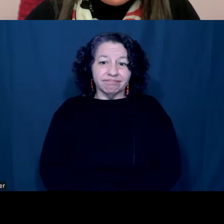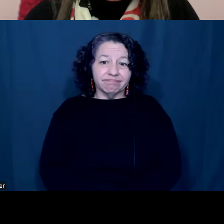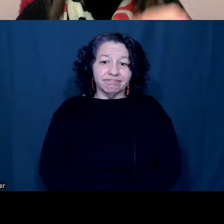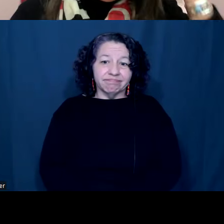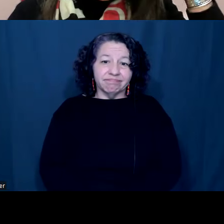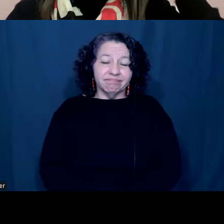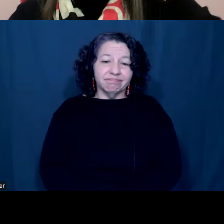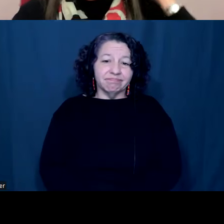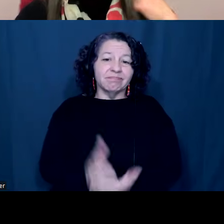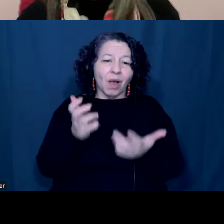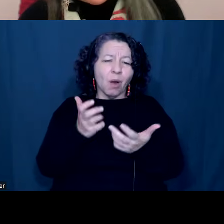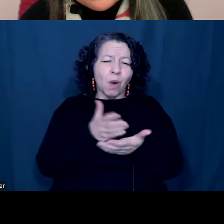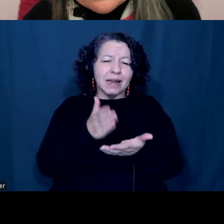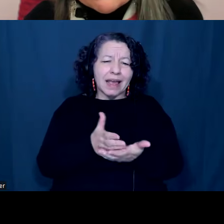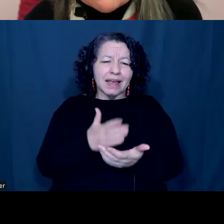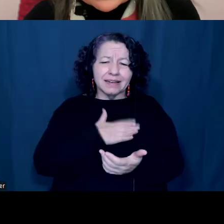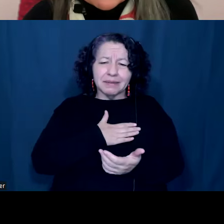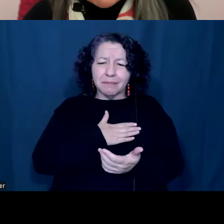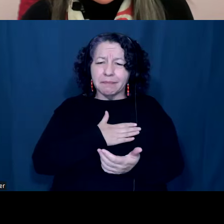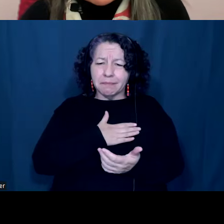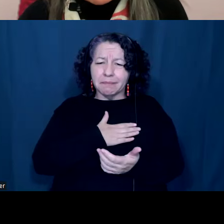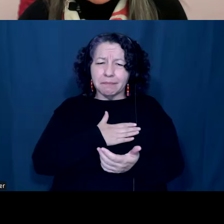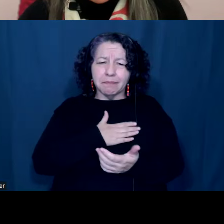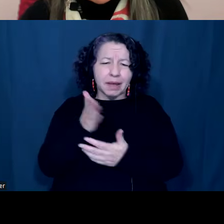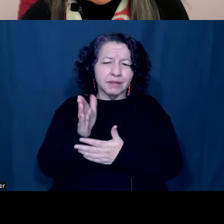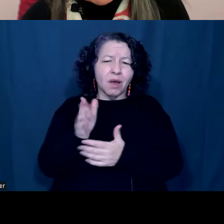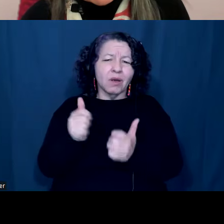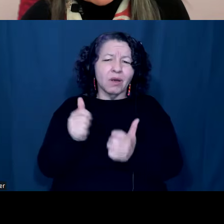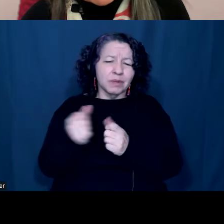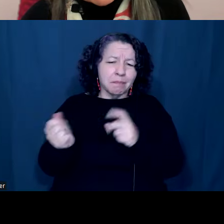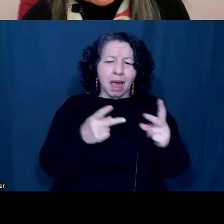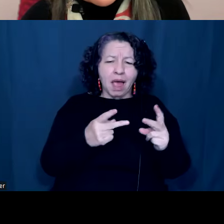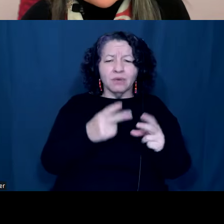I want to close by returning to the title of this talk.